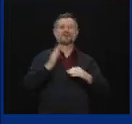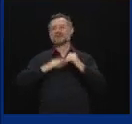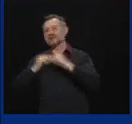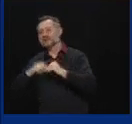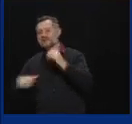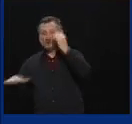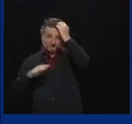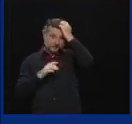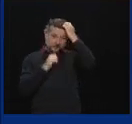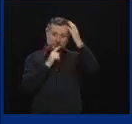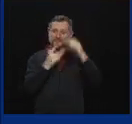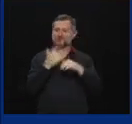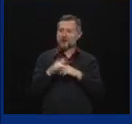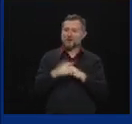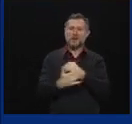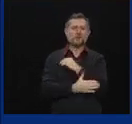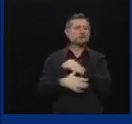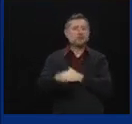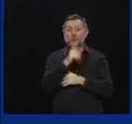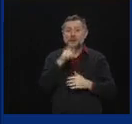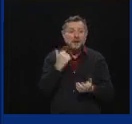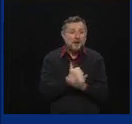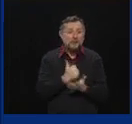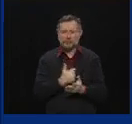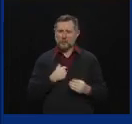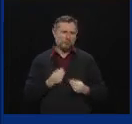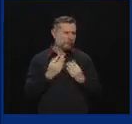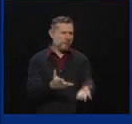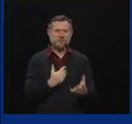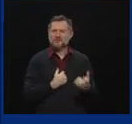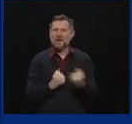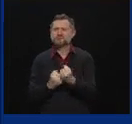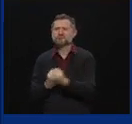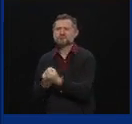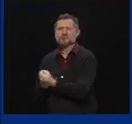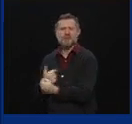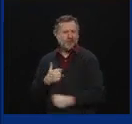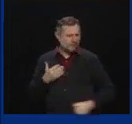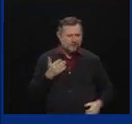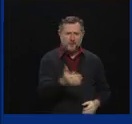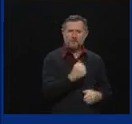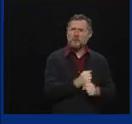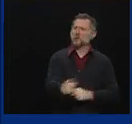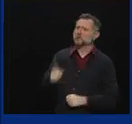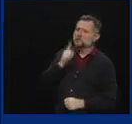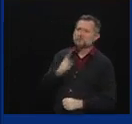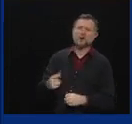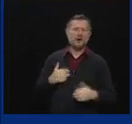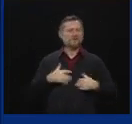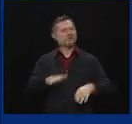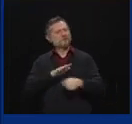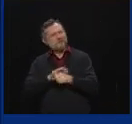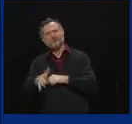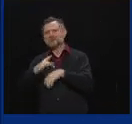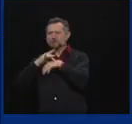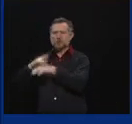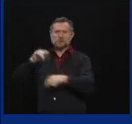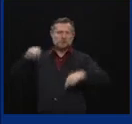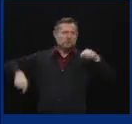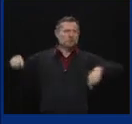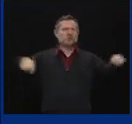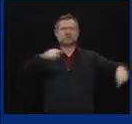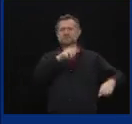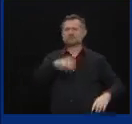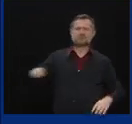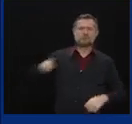help, we're there for them. I've said this all along. I will be there to make sure that you have the resources you need to have boosters available in